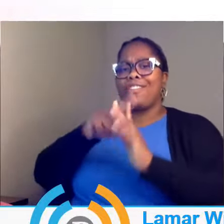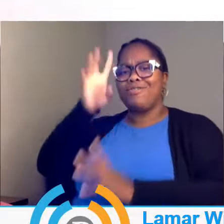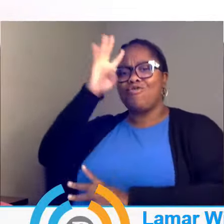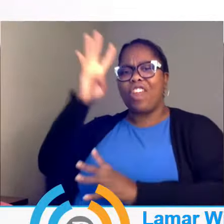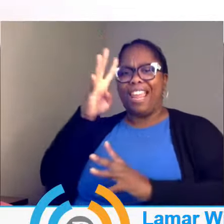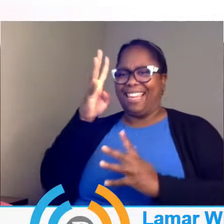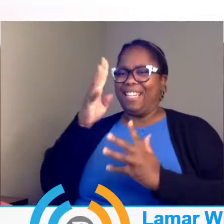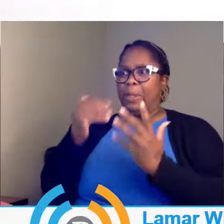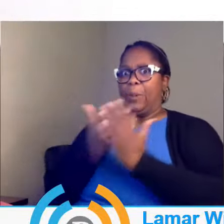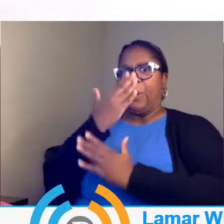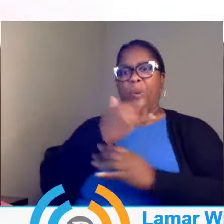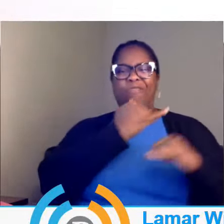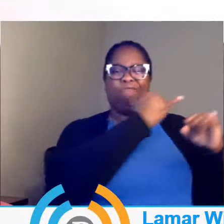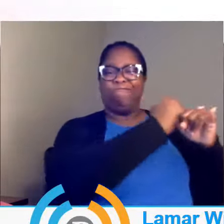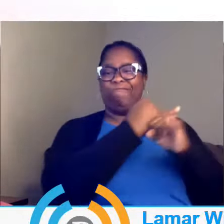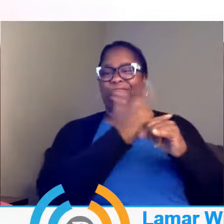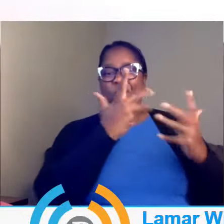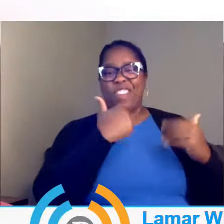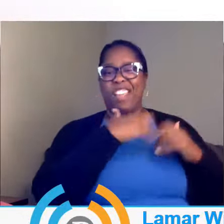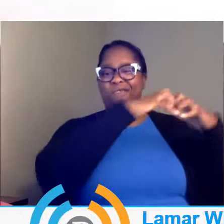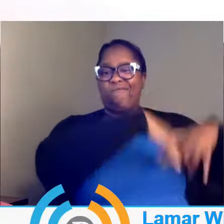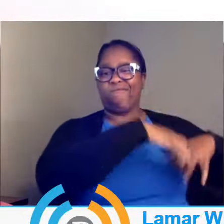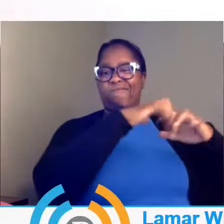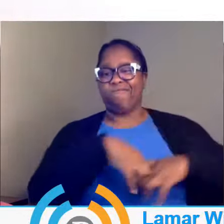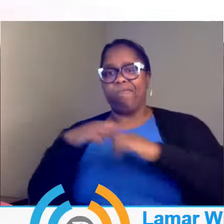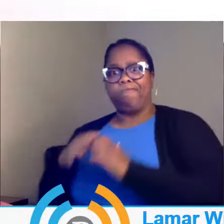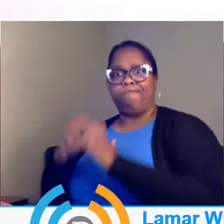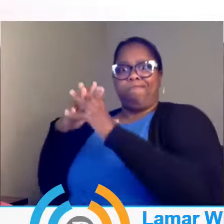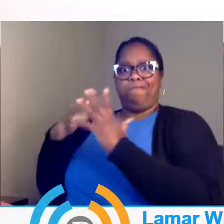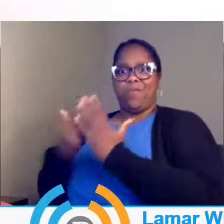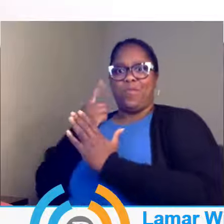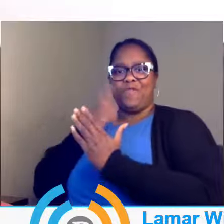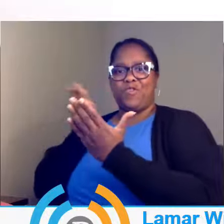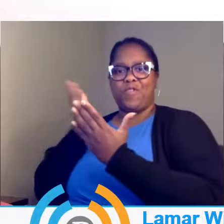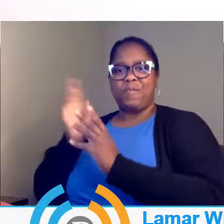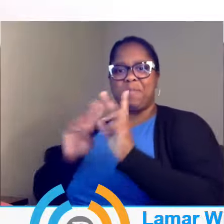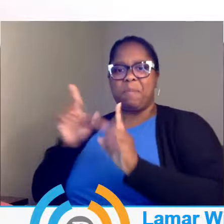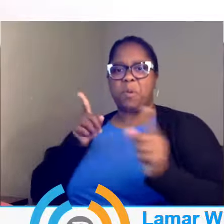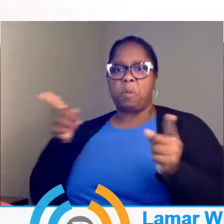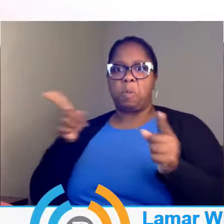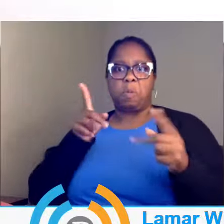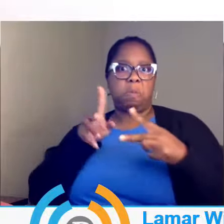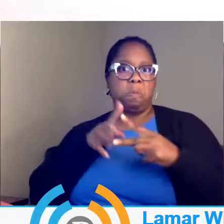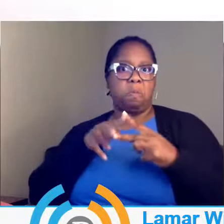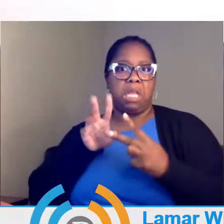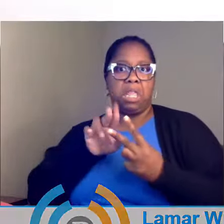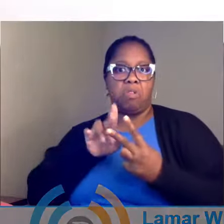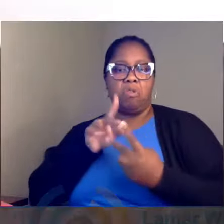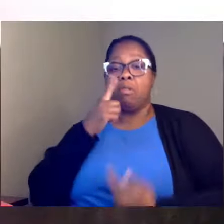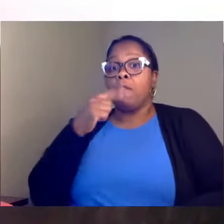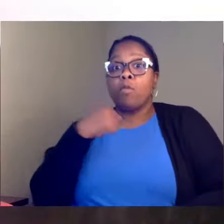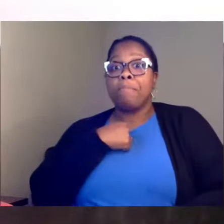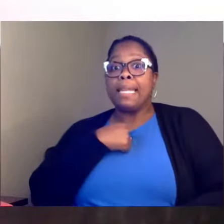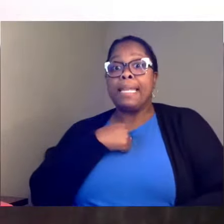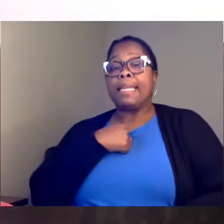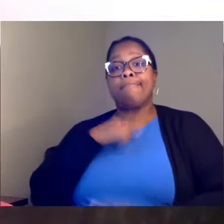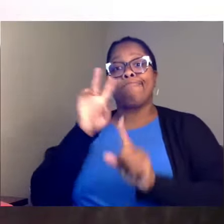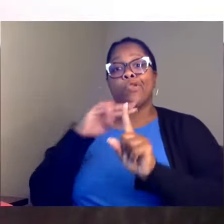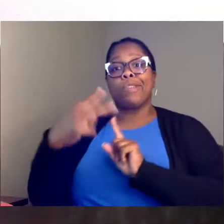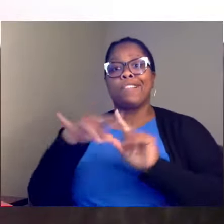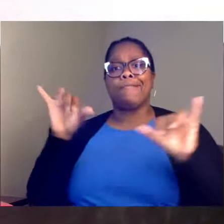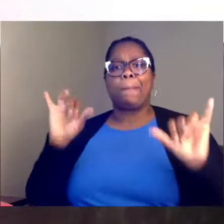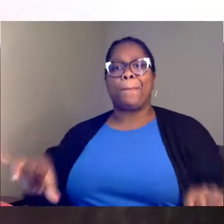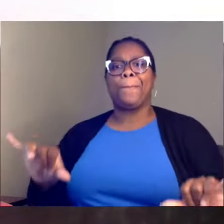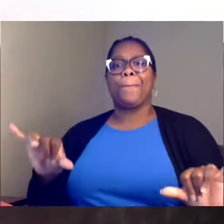serve the people. And so the narrative, I think, for me, stays the same, regardless of what